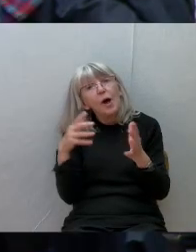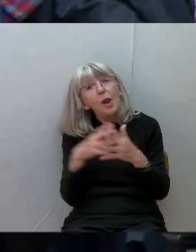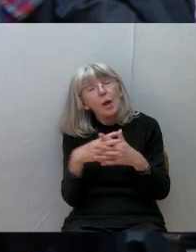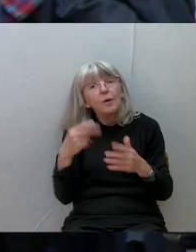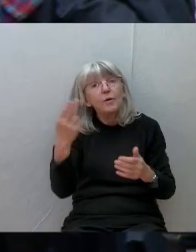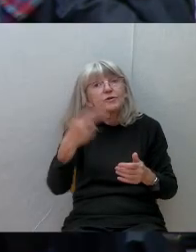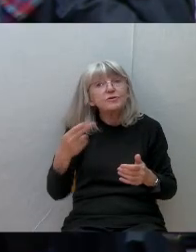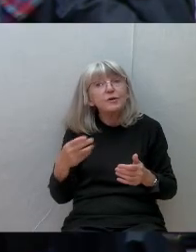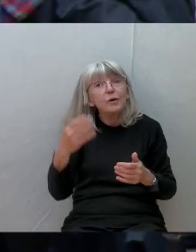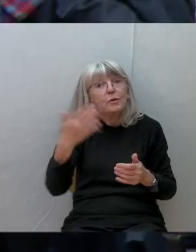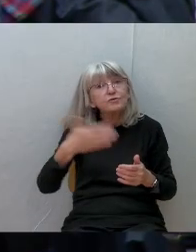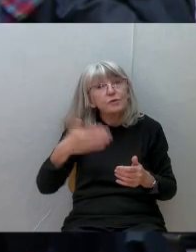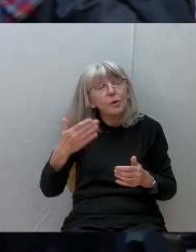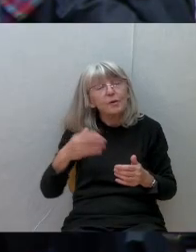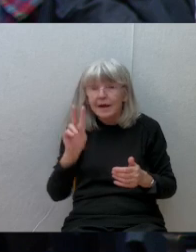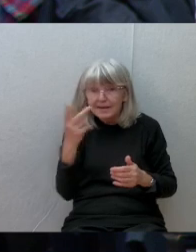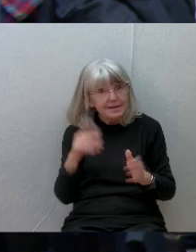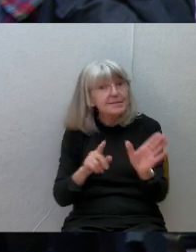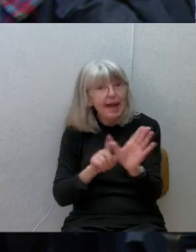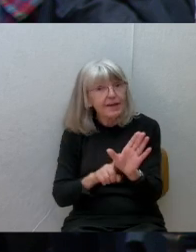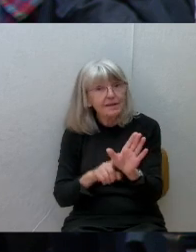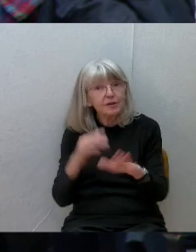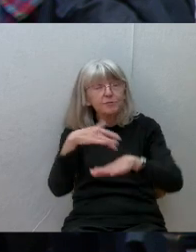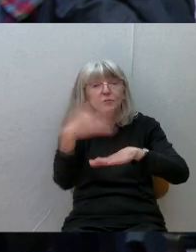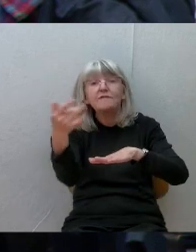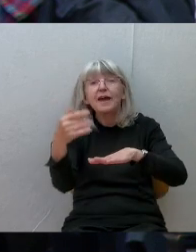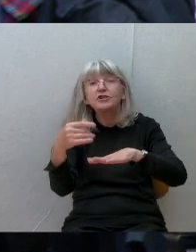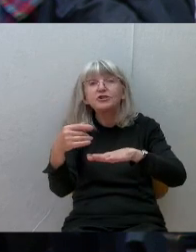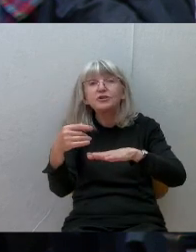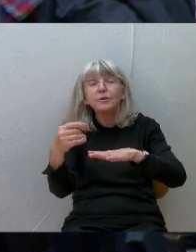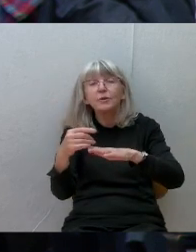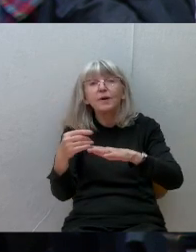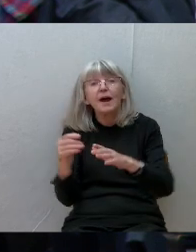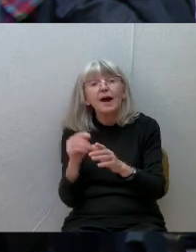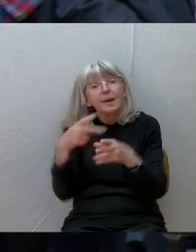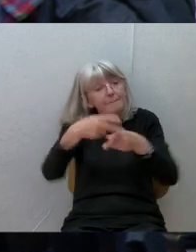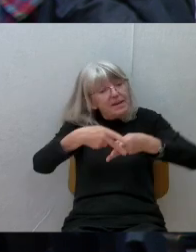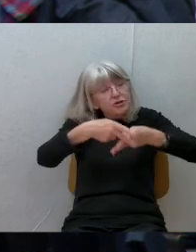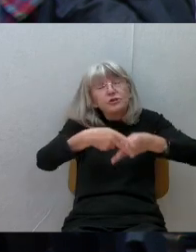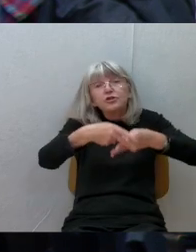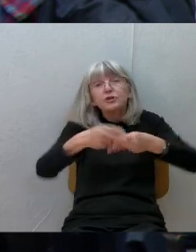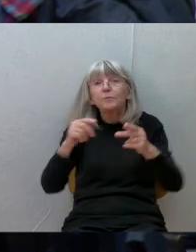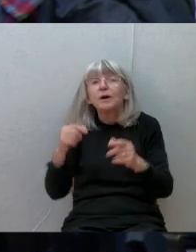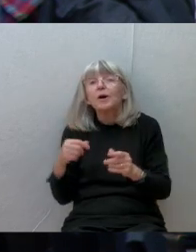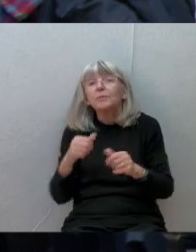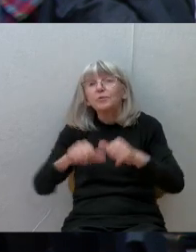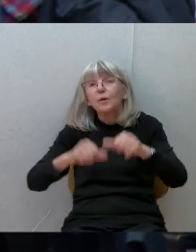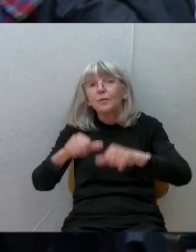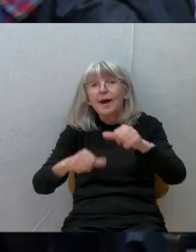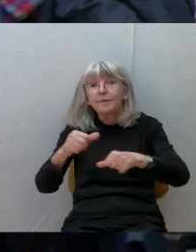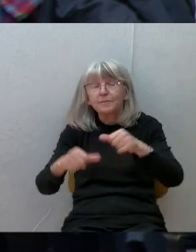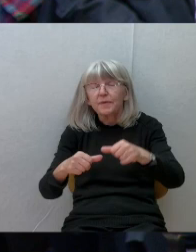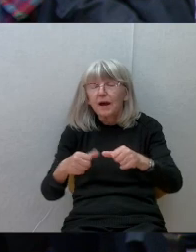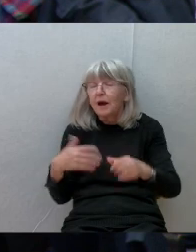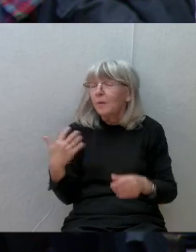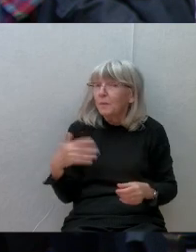of a very successful professional mentorship program with some stunning alumni coming together to work with students,